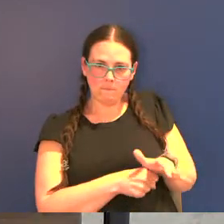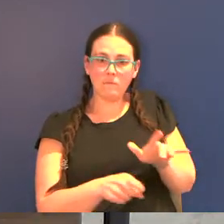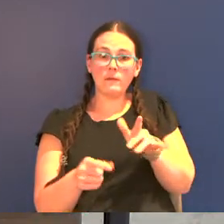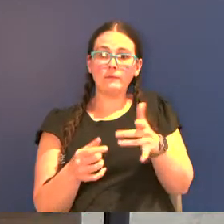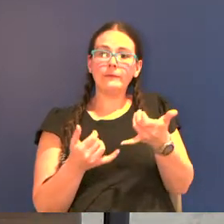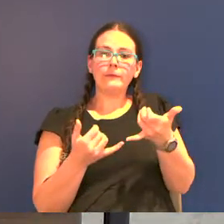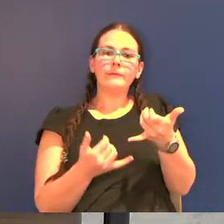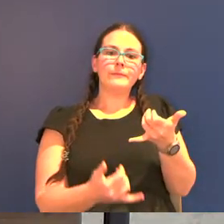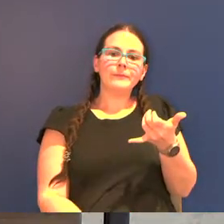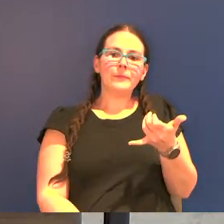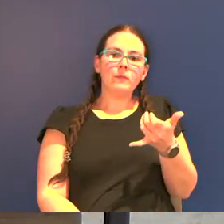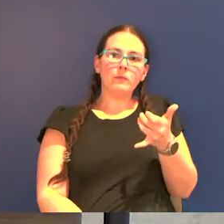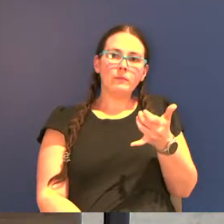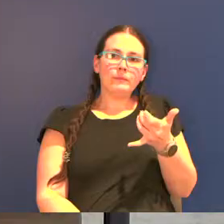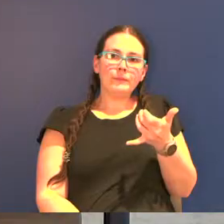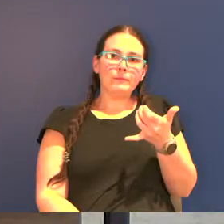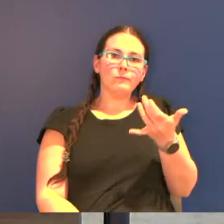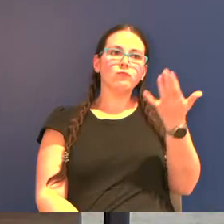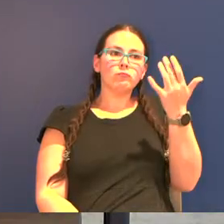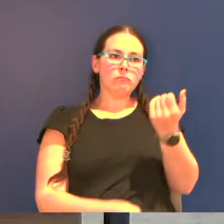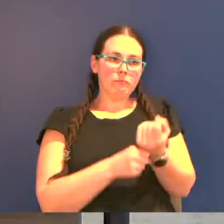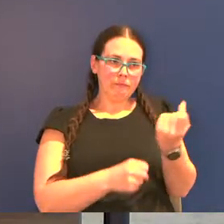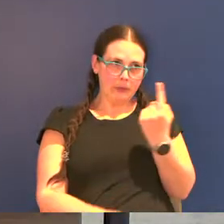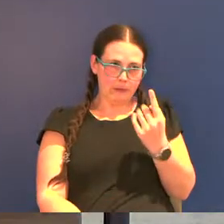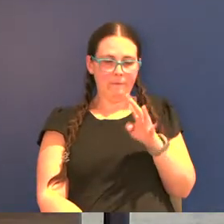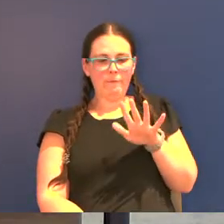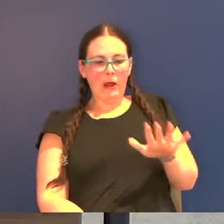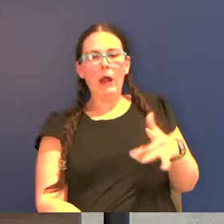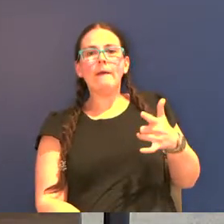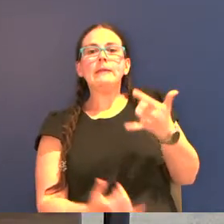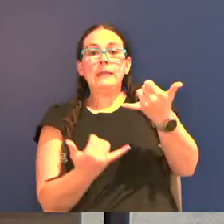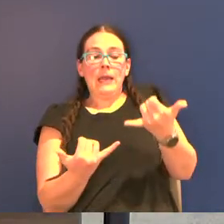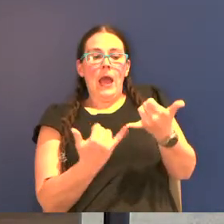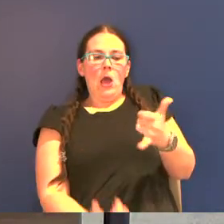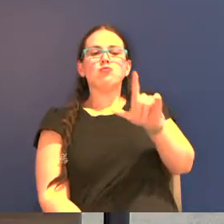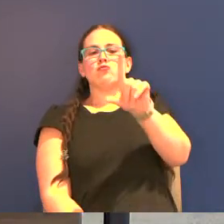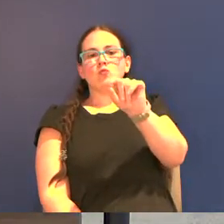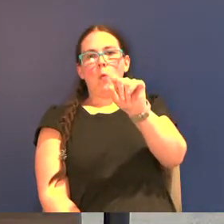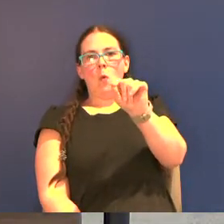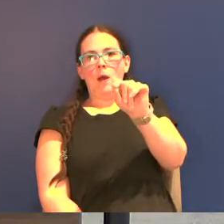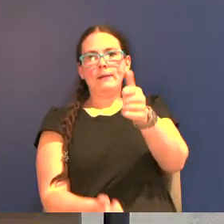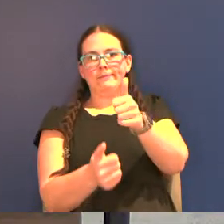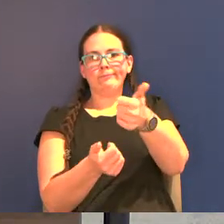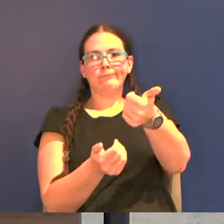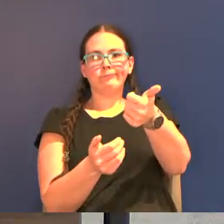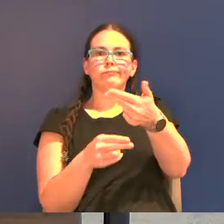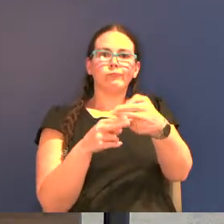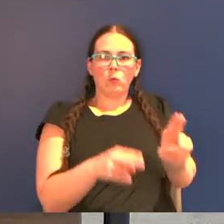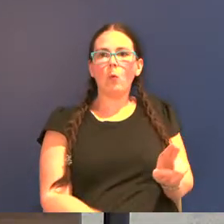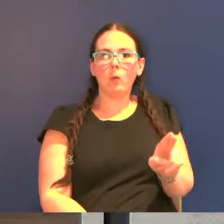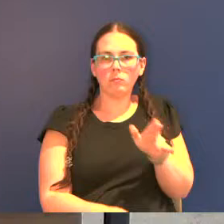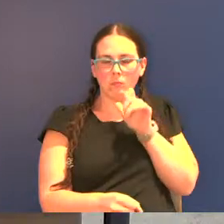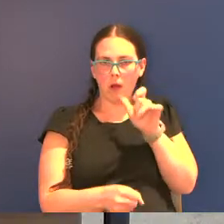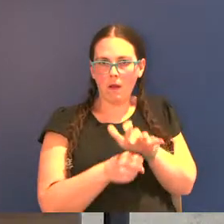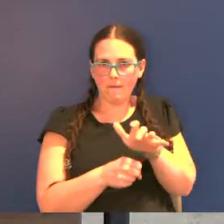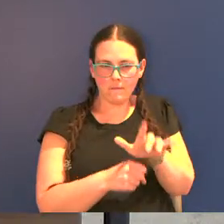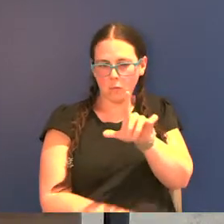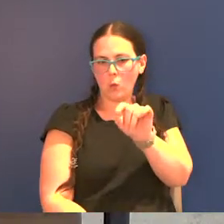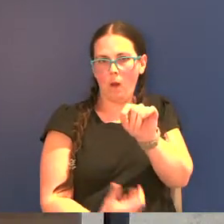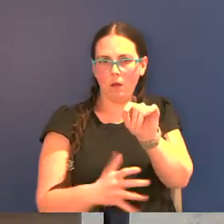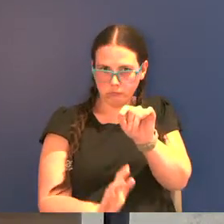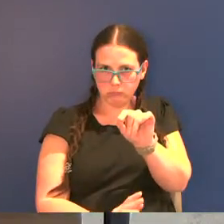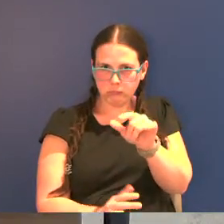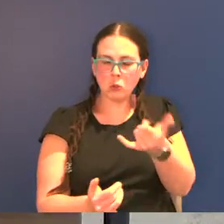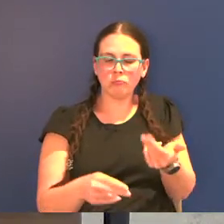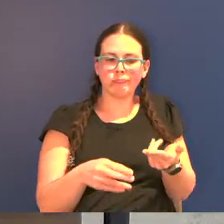5. Well, as of today, we are 20 bus drivers short. So we are really gaining on this, and we are giving some great